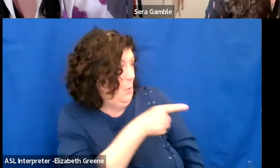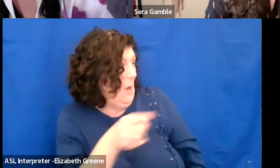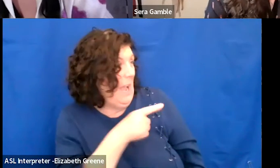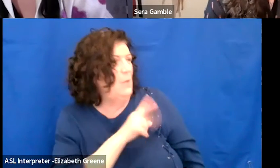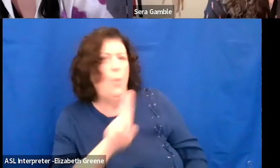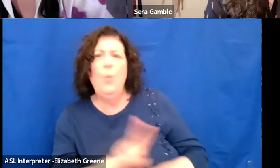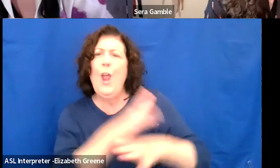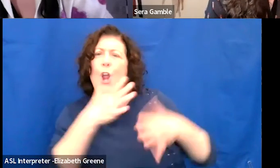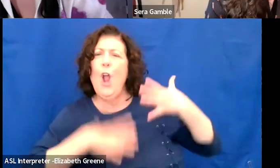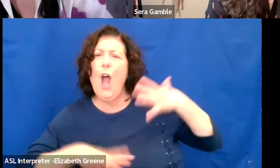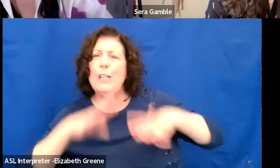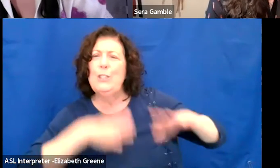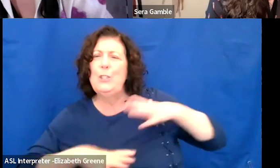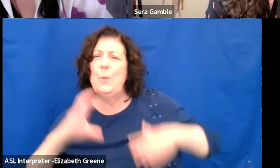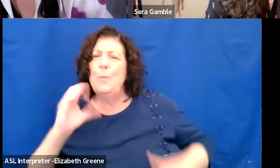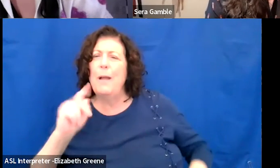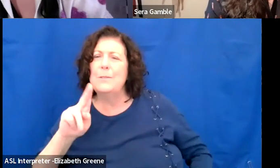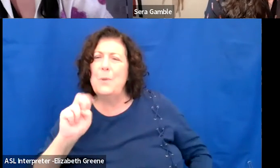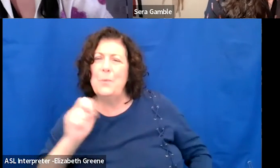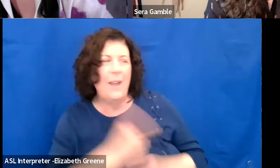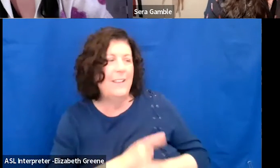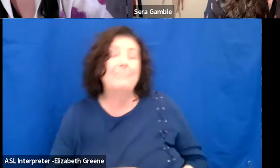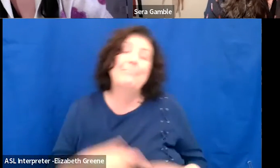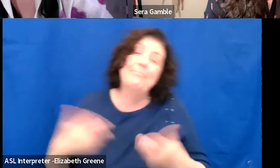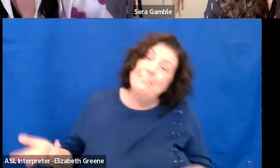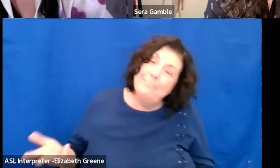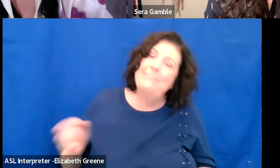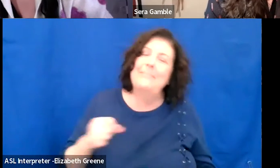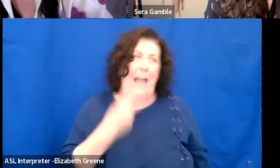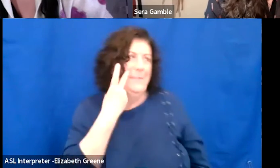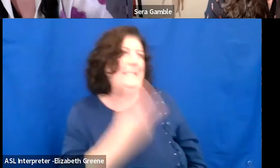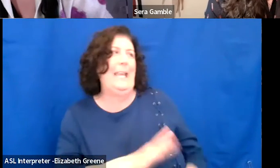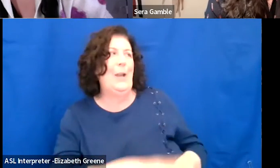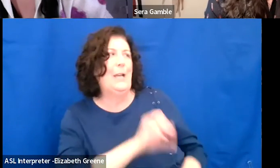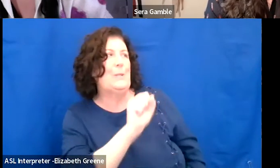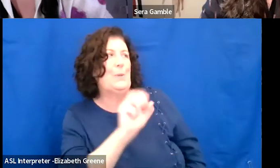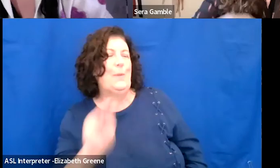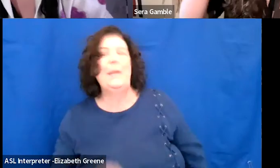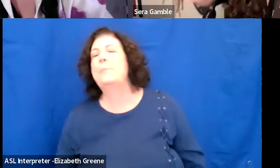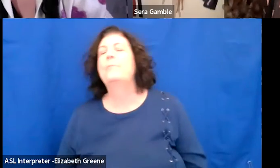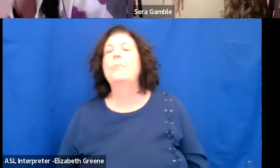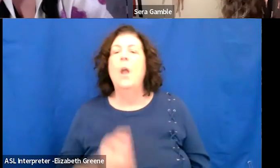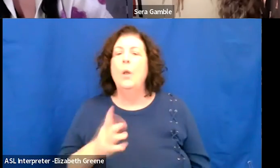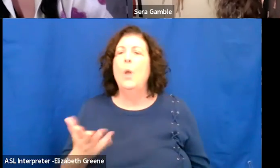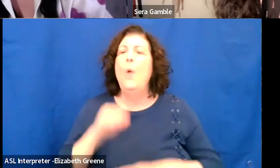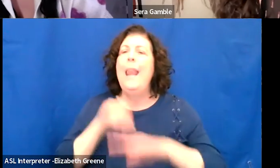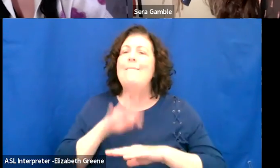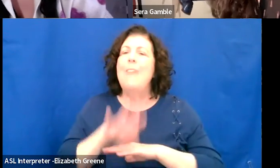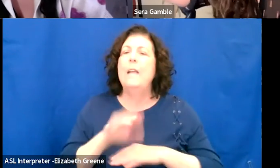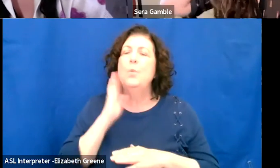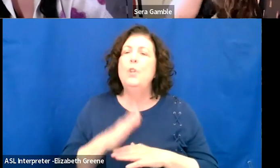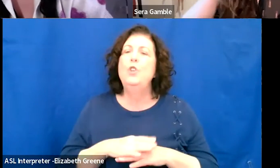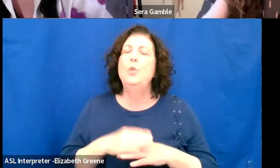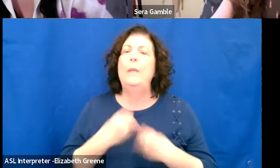All right. So let's see. What advice would you have for up and coming writers navigating the industry in this moment with a potential writer's strike looming?